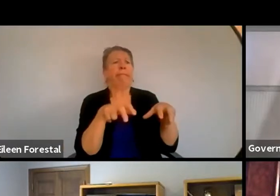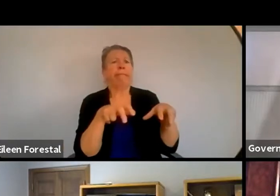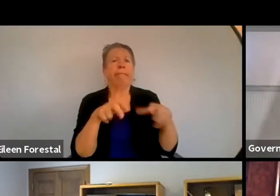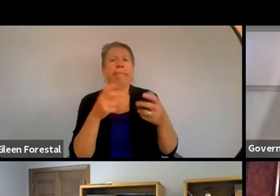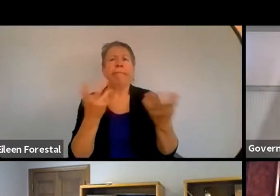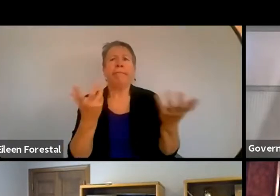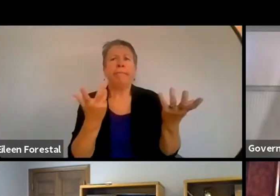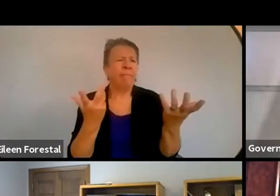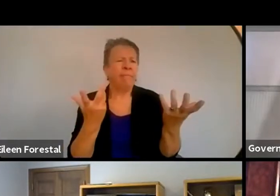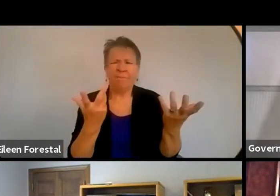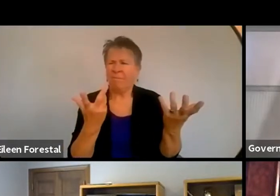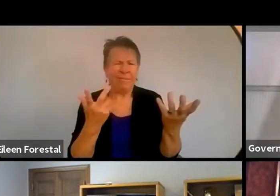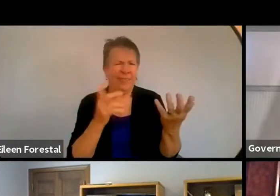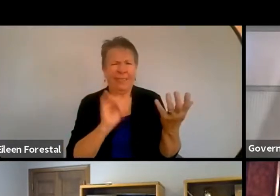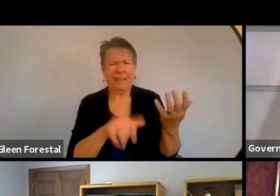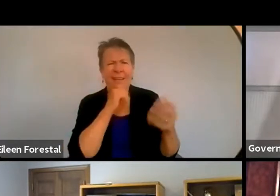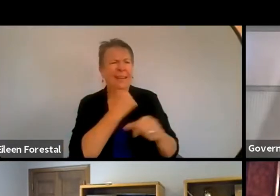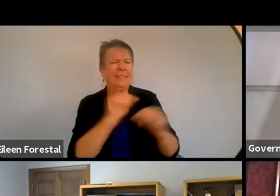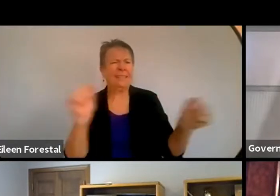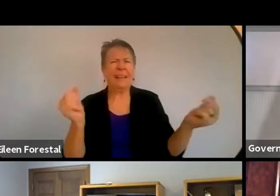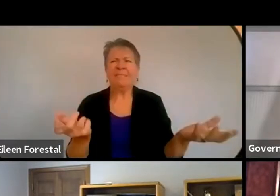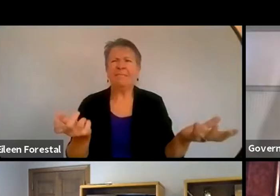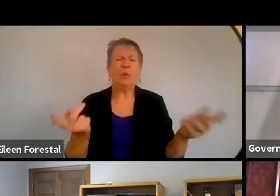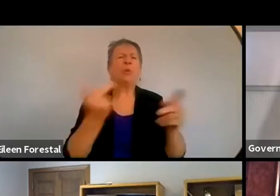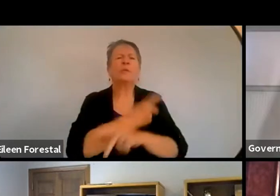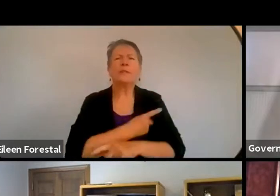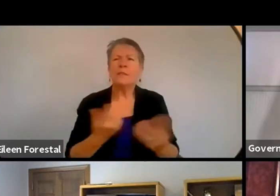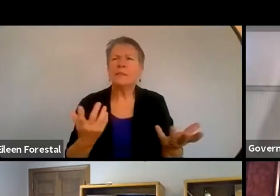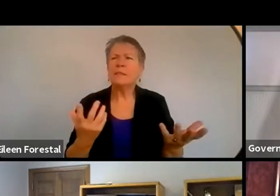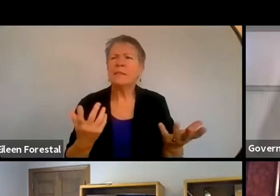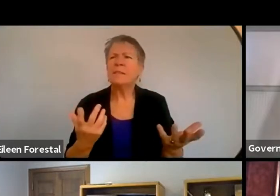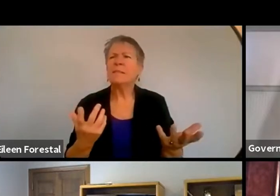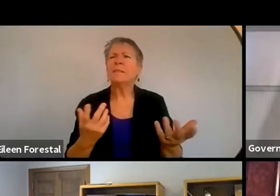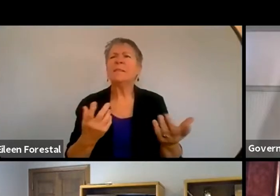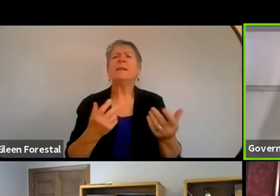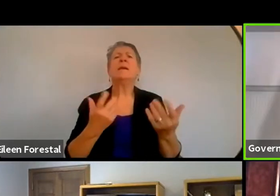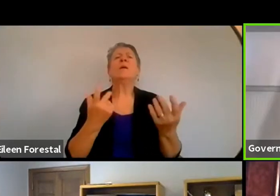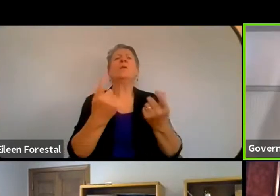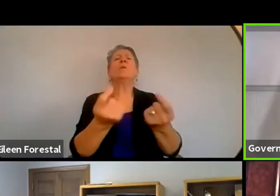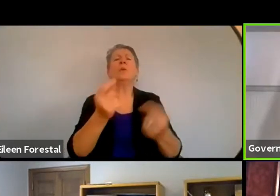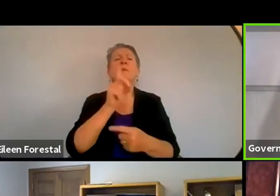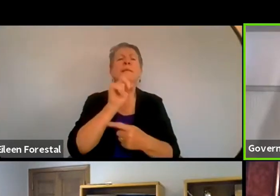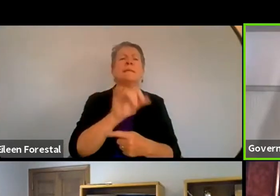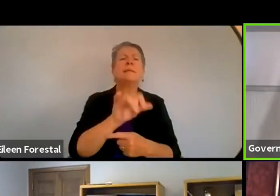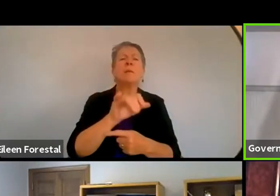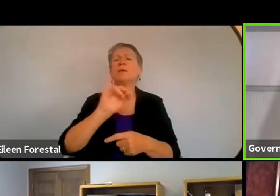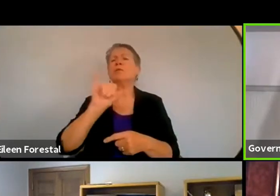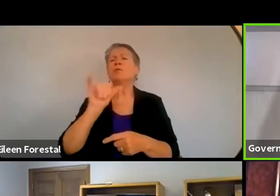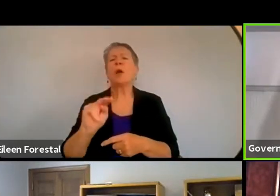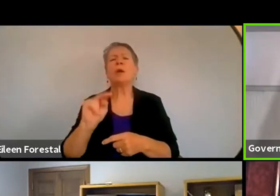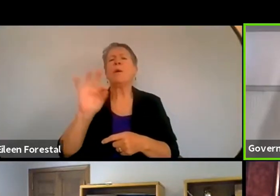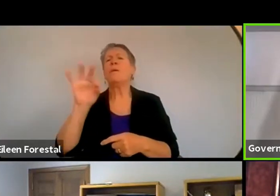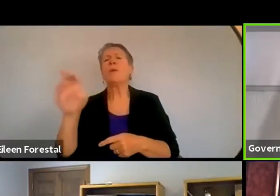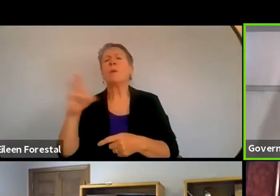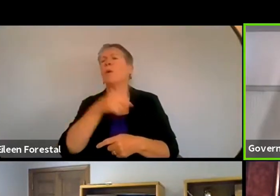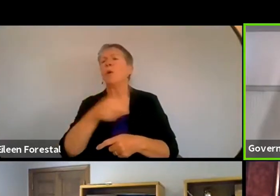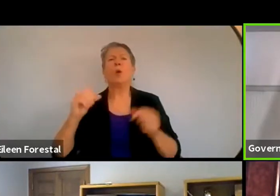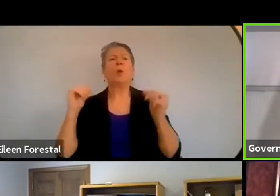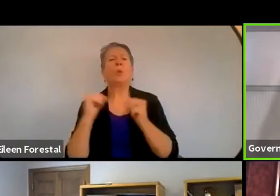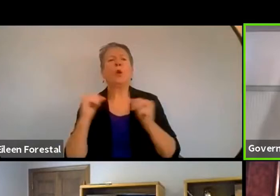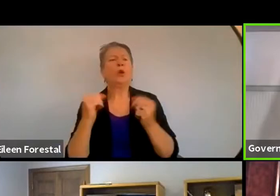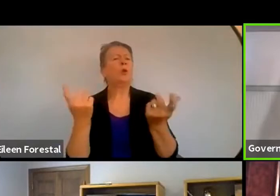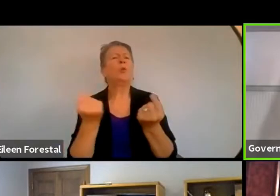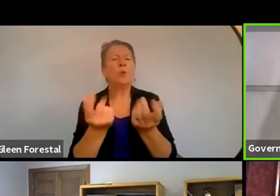out then in December and January and February? Thanks. Thank you, Daniel. I don't have a specific number.